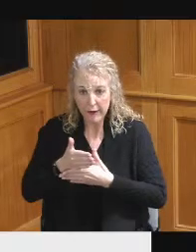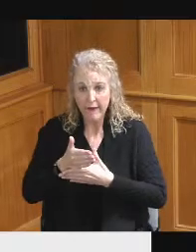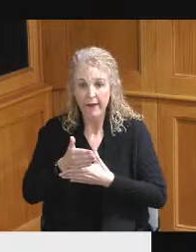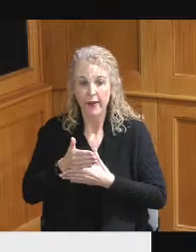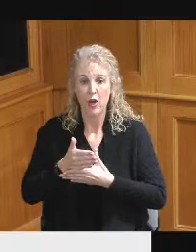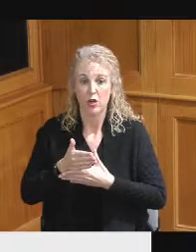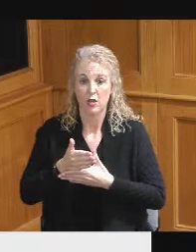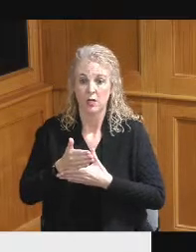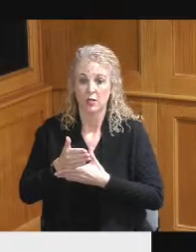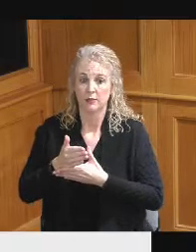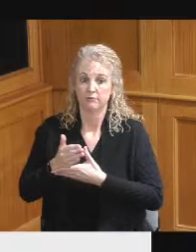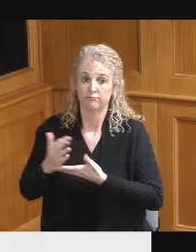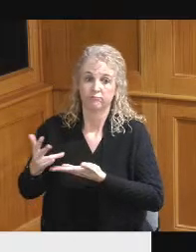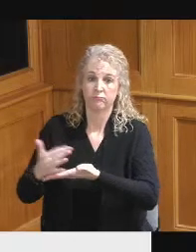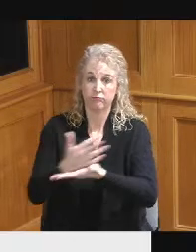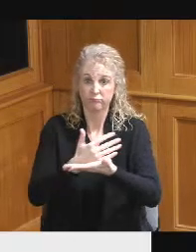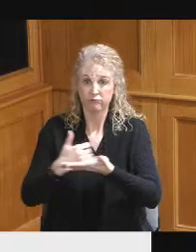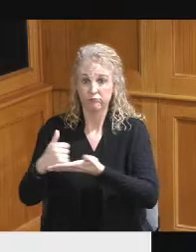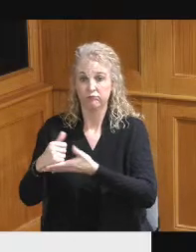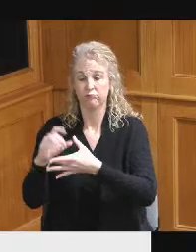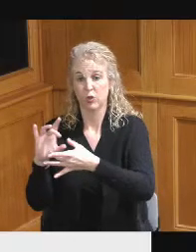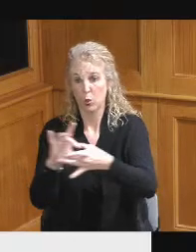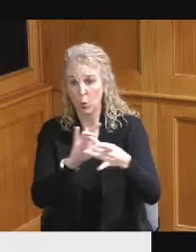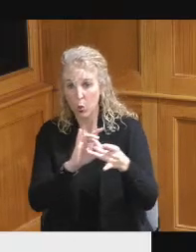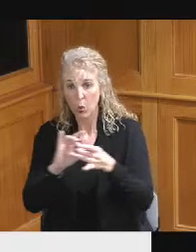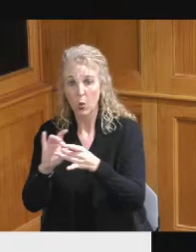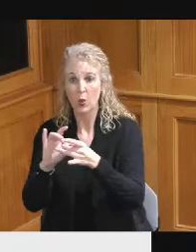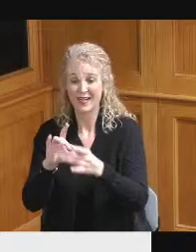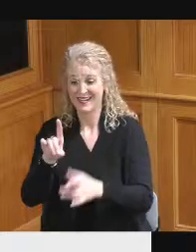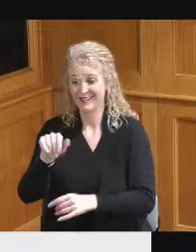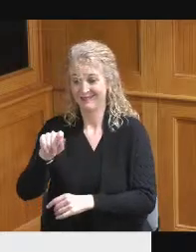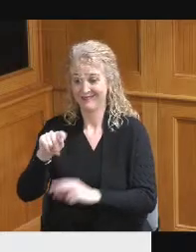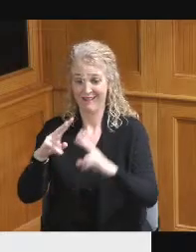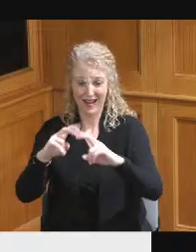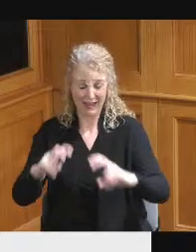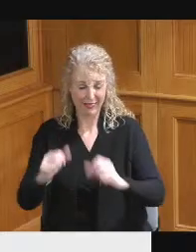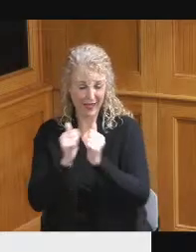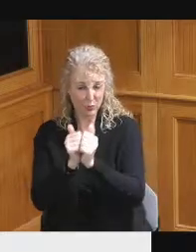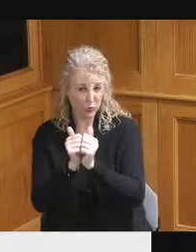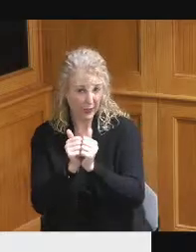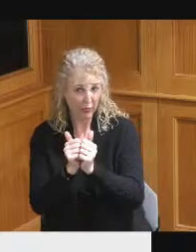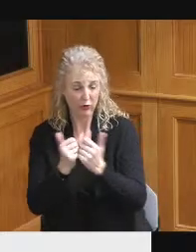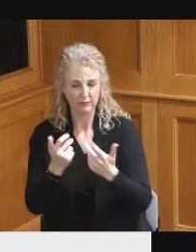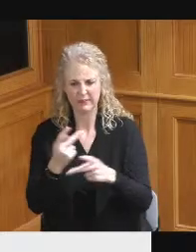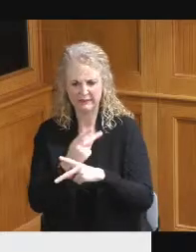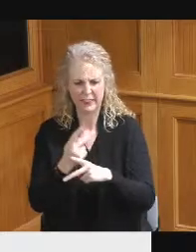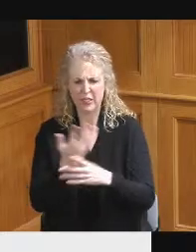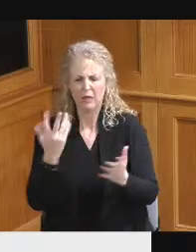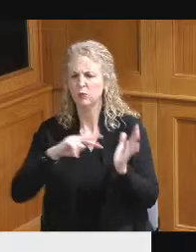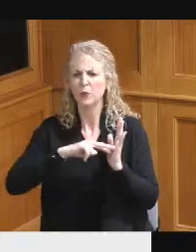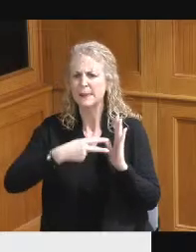collaborating across sectors, analyzing the data to inform